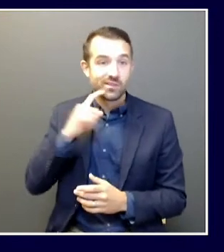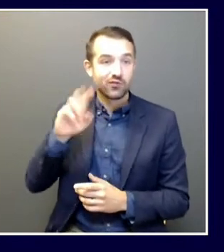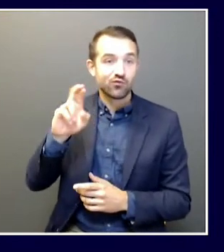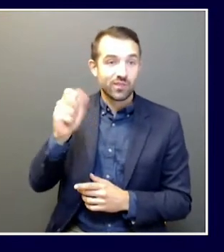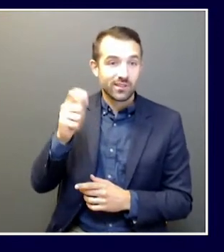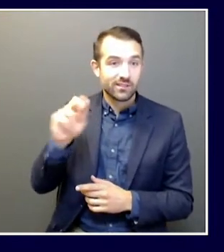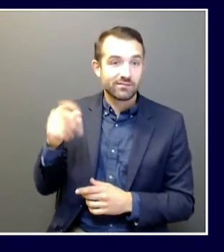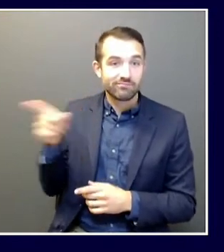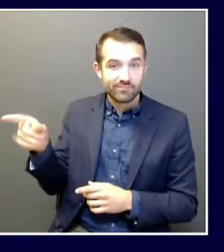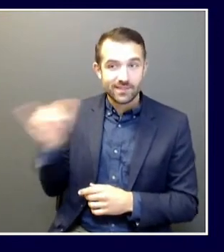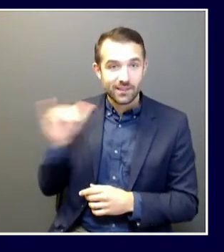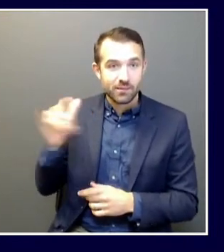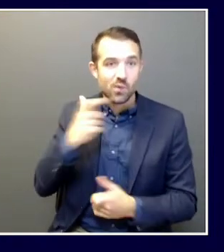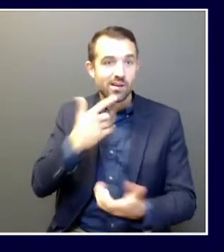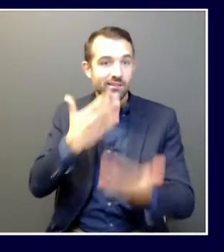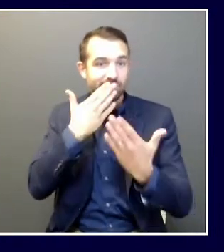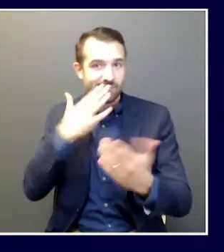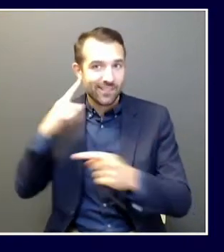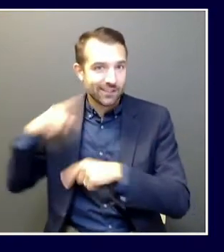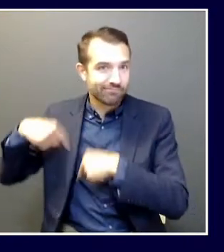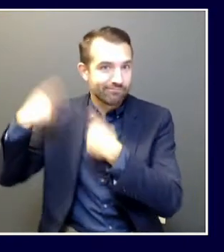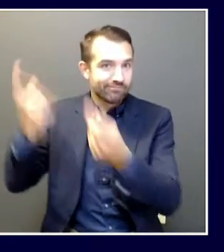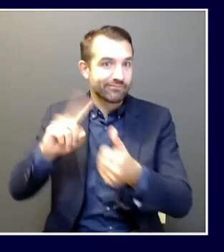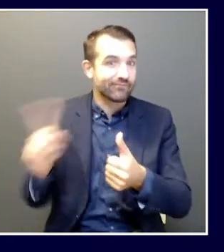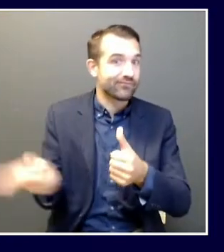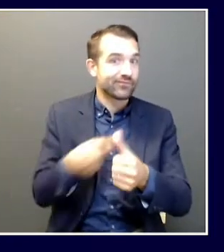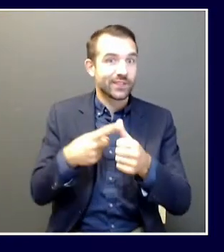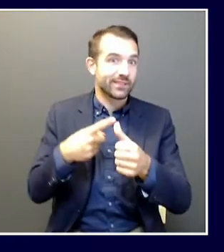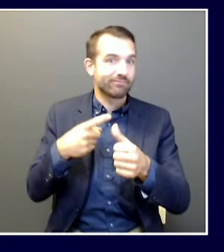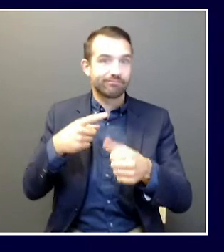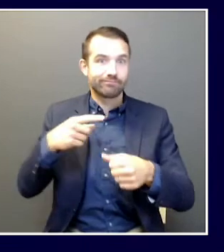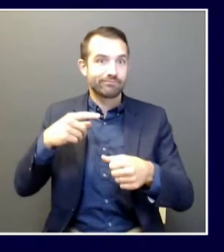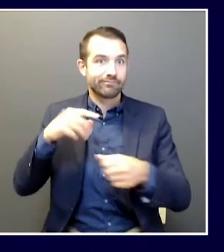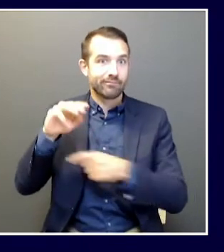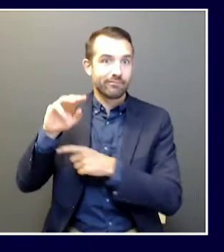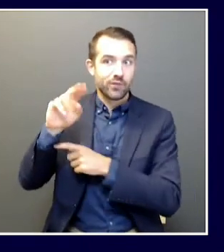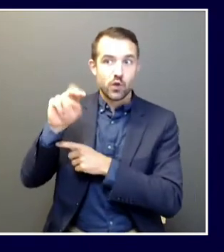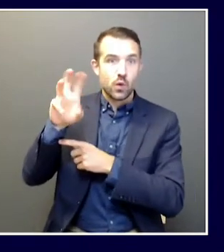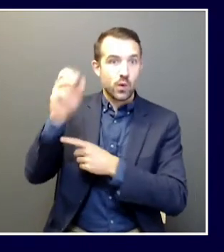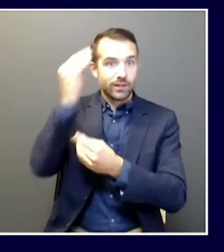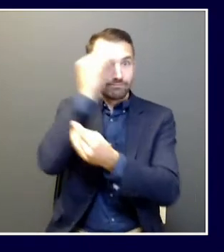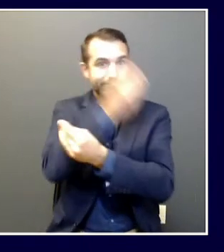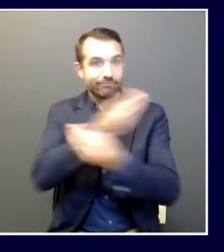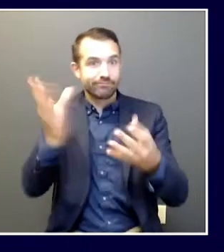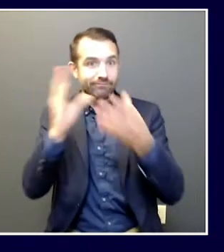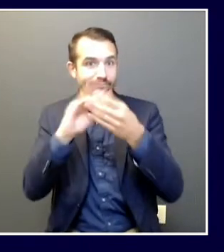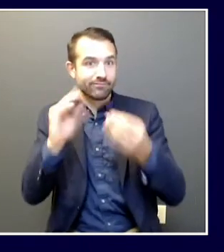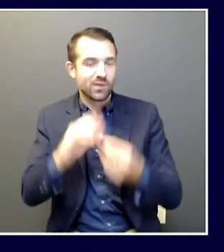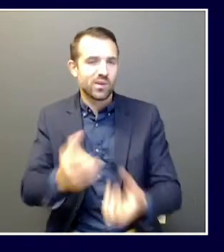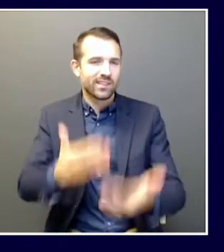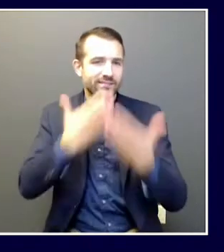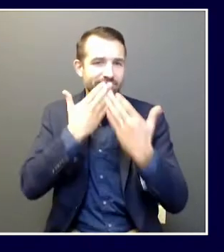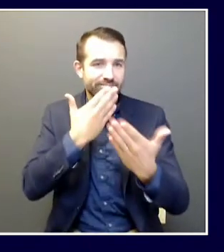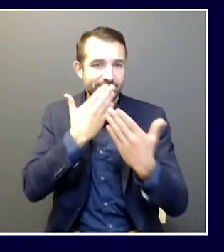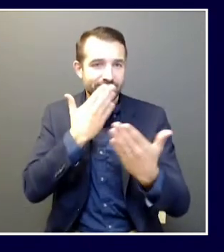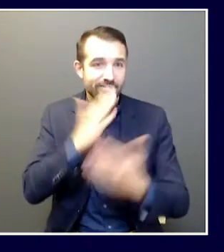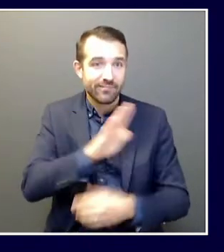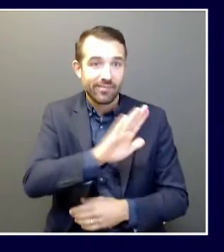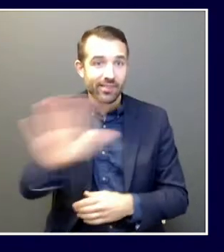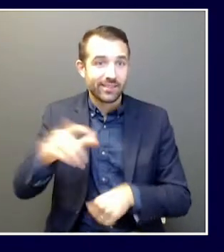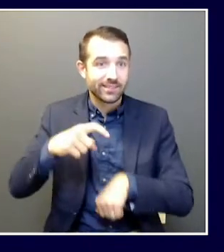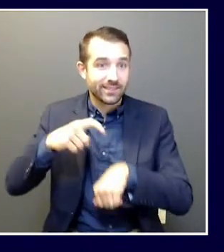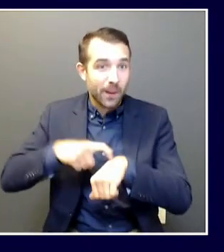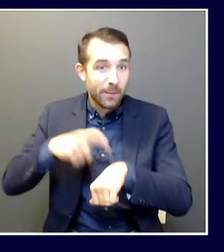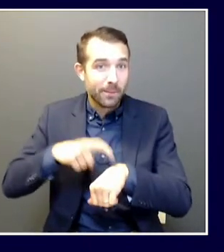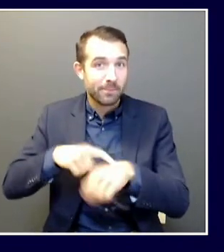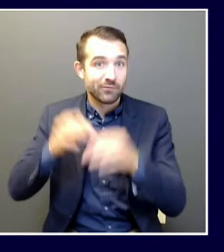since the very first such briefings. And I'd like to thank them as well for spending 8 1/3 of their days with us over the